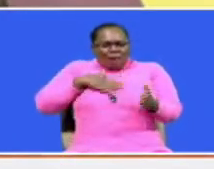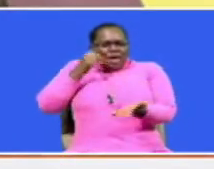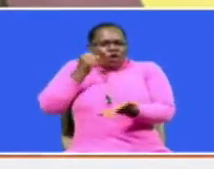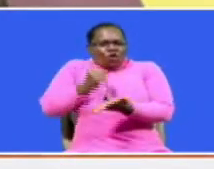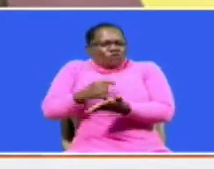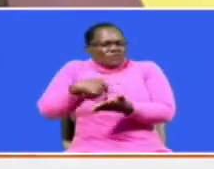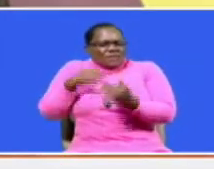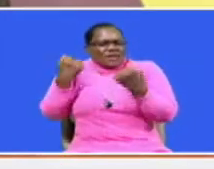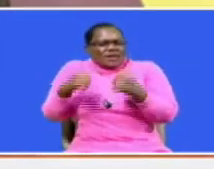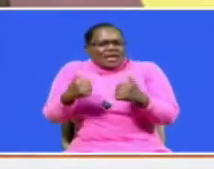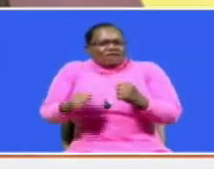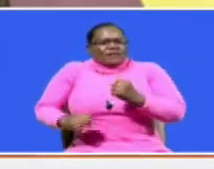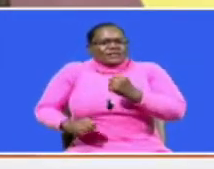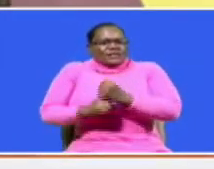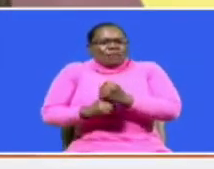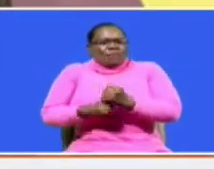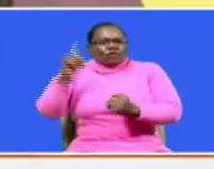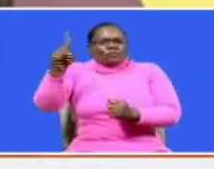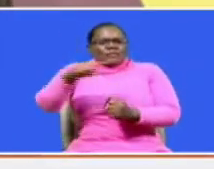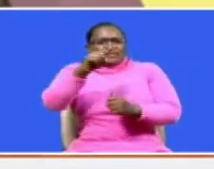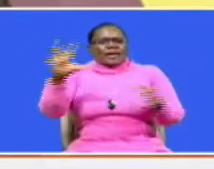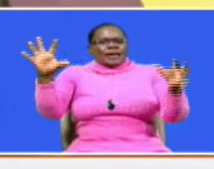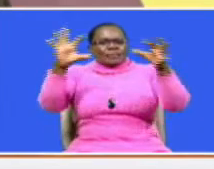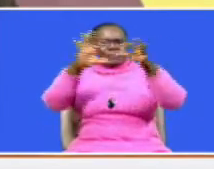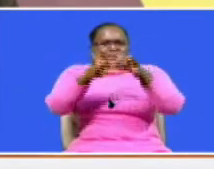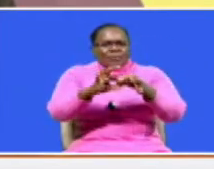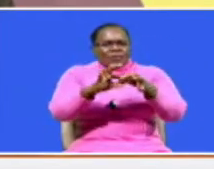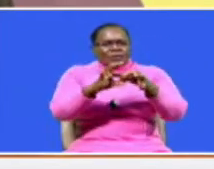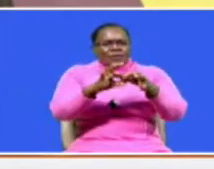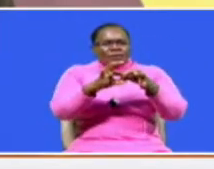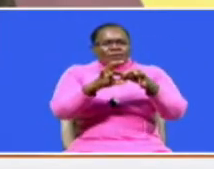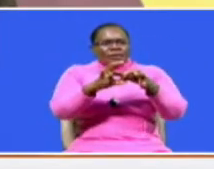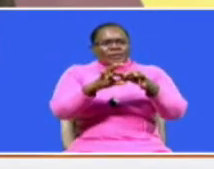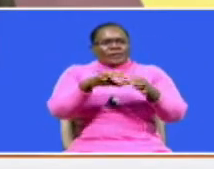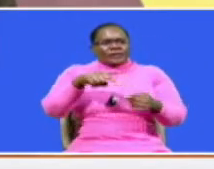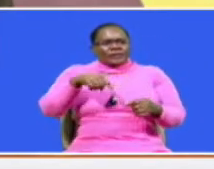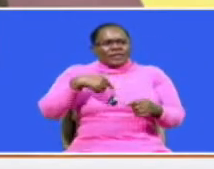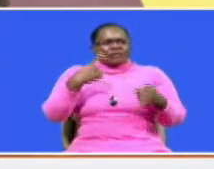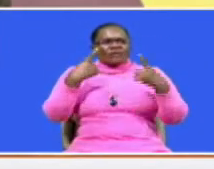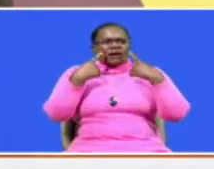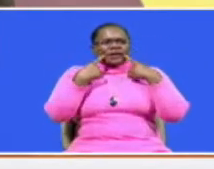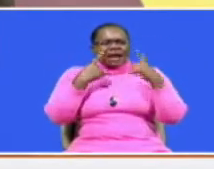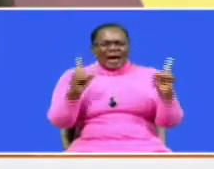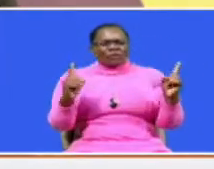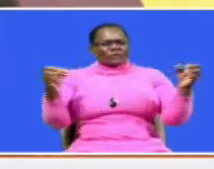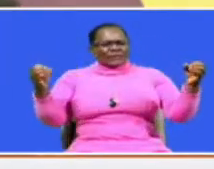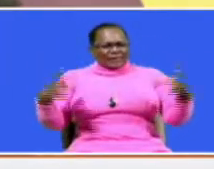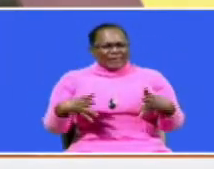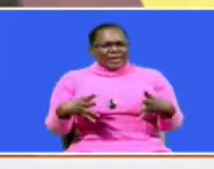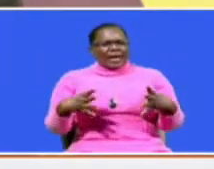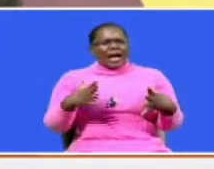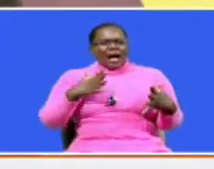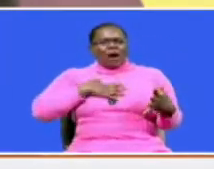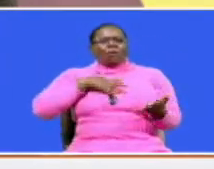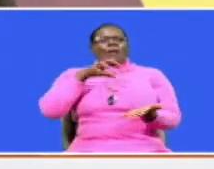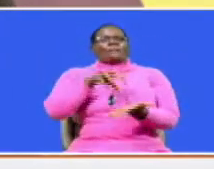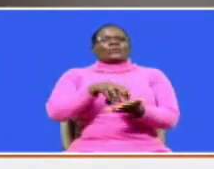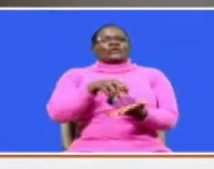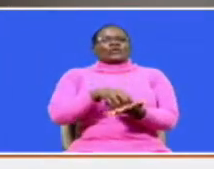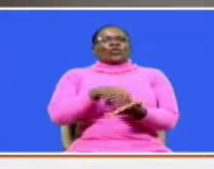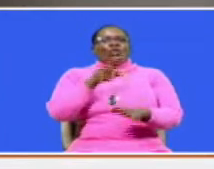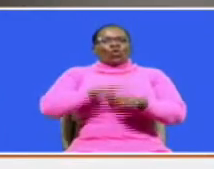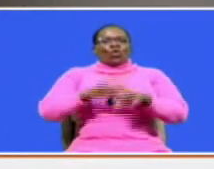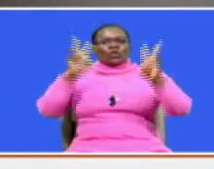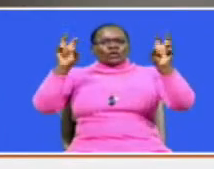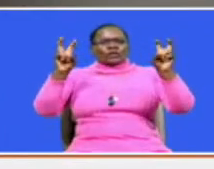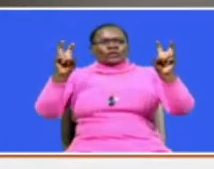will never support any illegality. Indeed, that's actually why you are here today, for us to declare in plain and white what our position is on this matter.